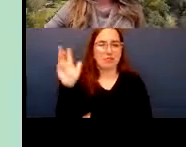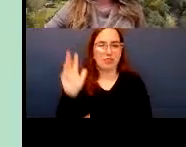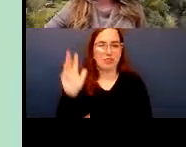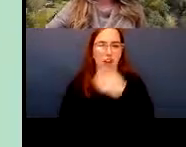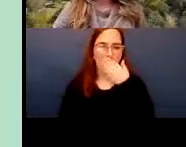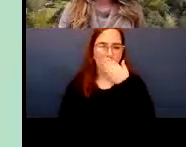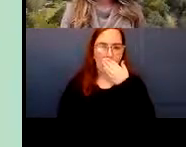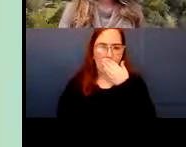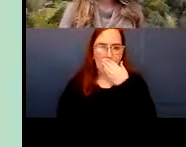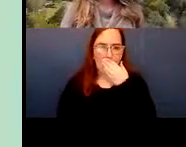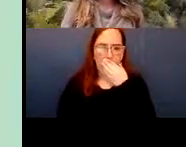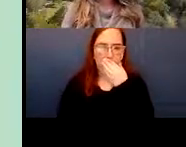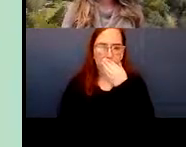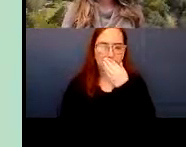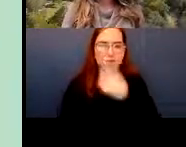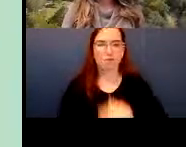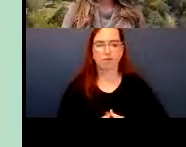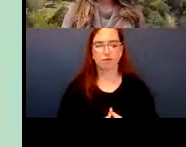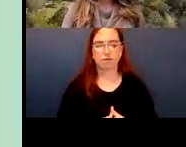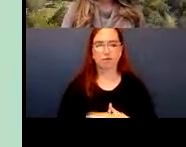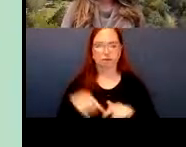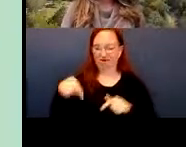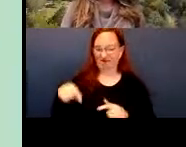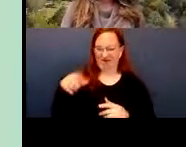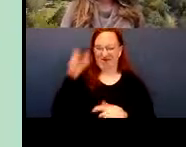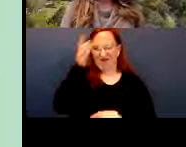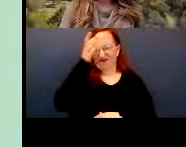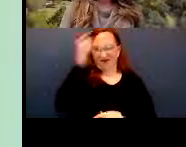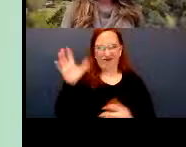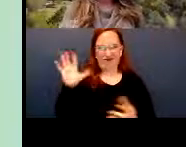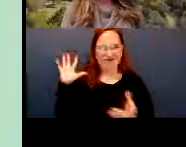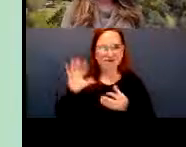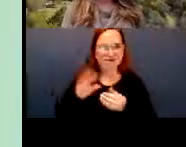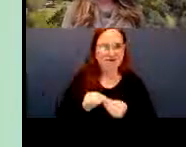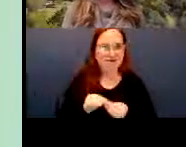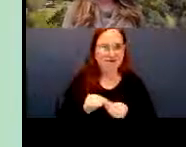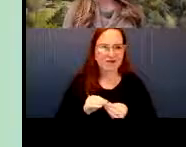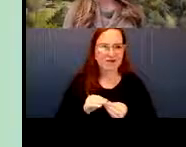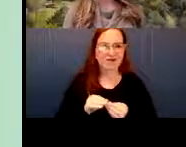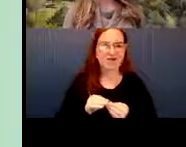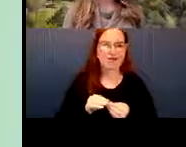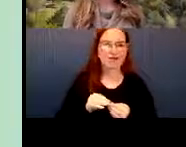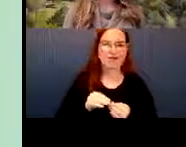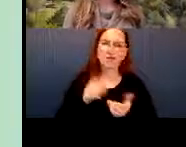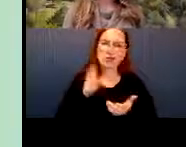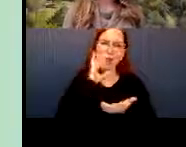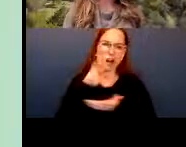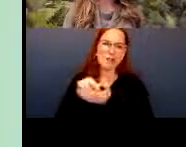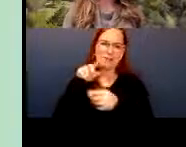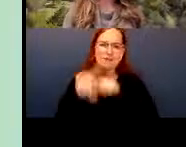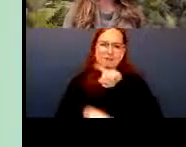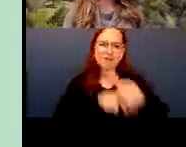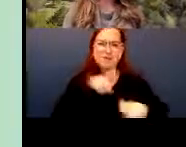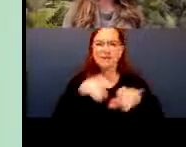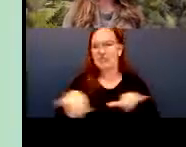So a few key takeaways from the regenerate concept. Again, we'll ask you the same questions as we have with the other two